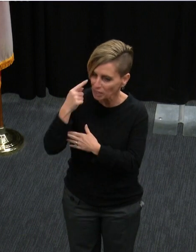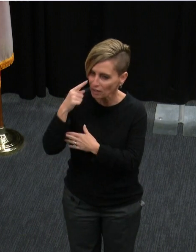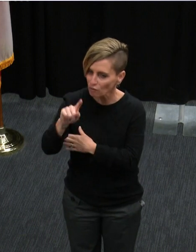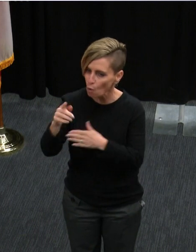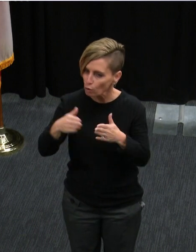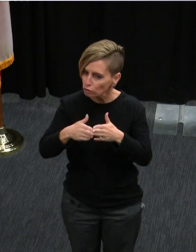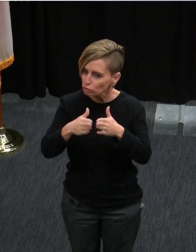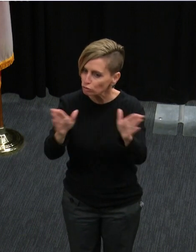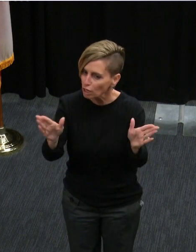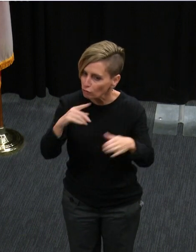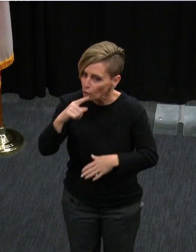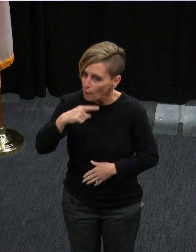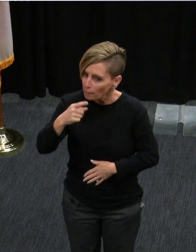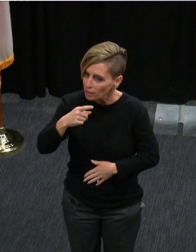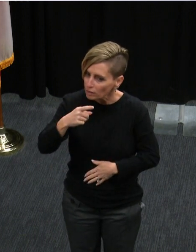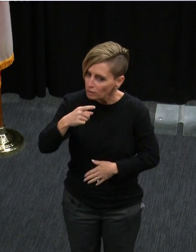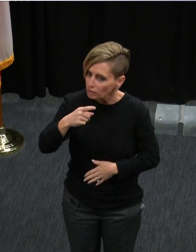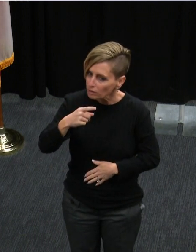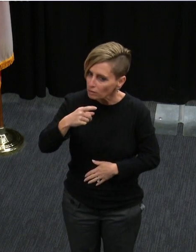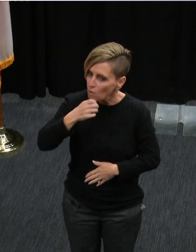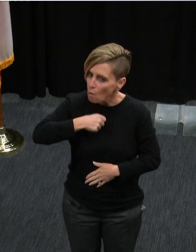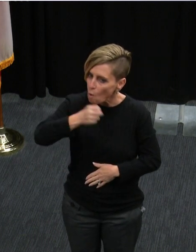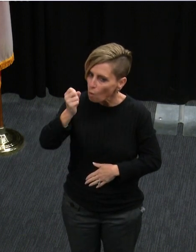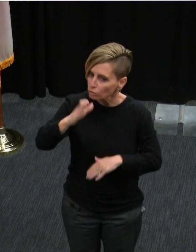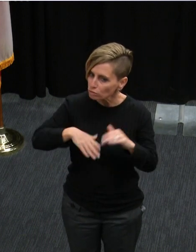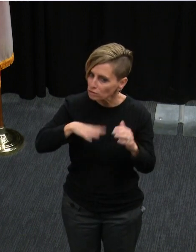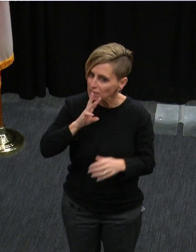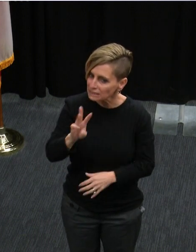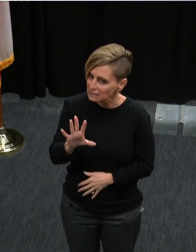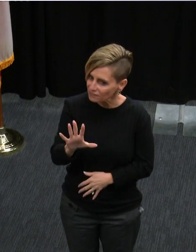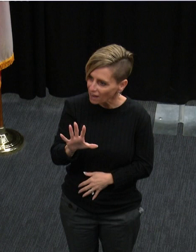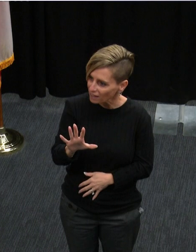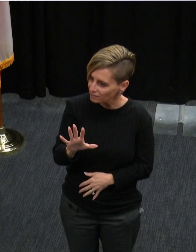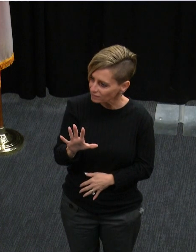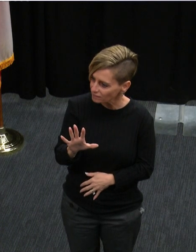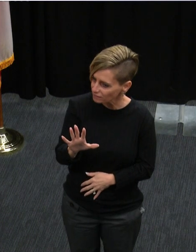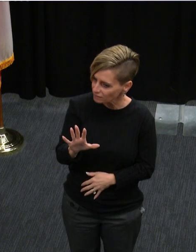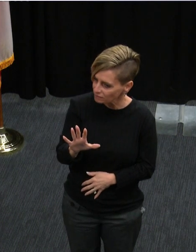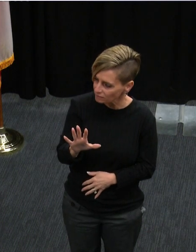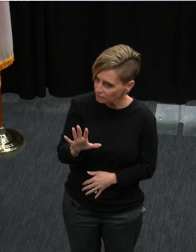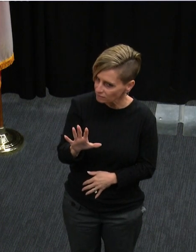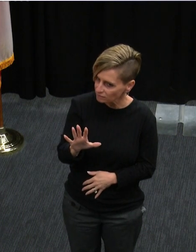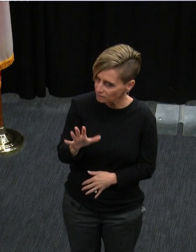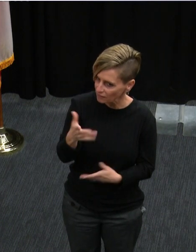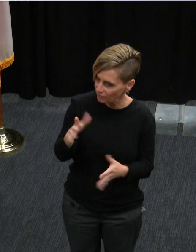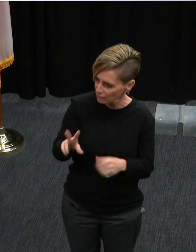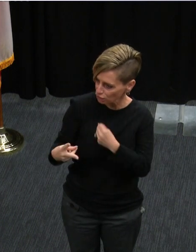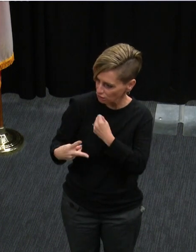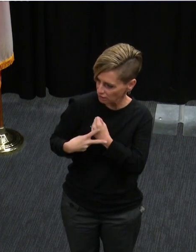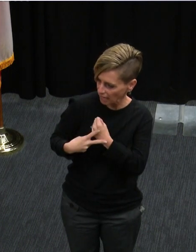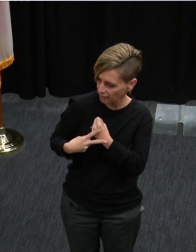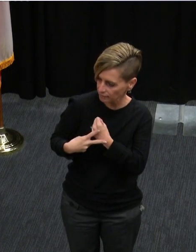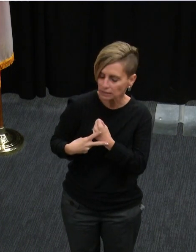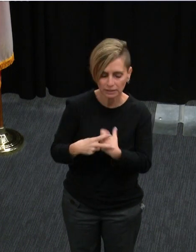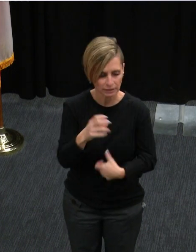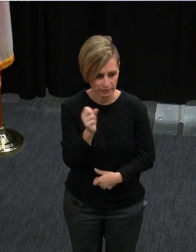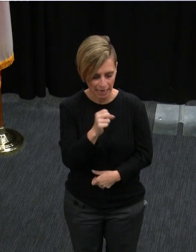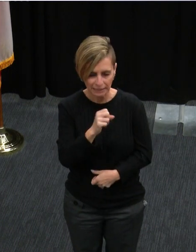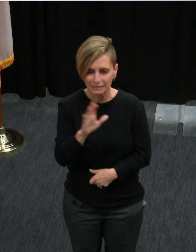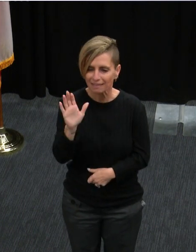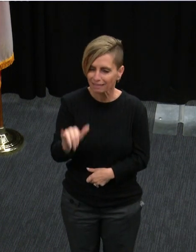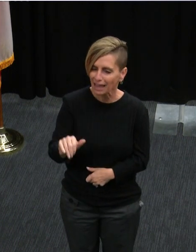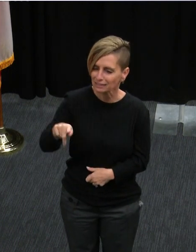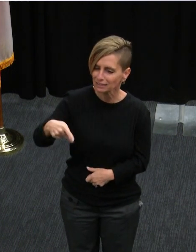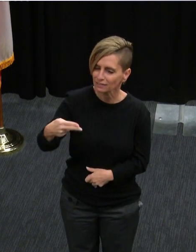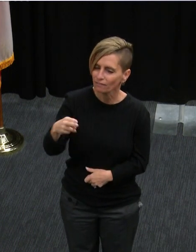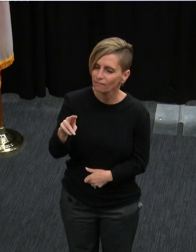I believe, at 65 and older, that's already been spoken for? Yes, I think so. Yes. So when and that's the Pfizer vaccine. So